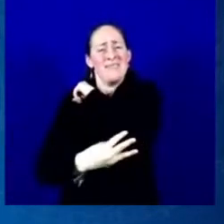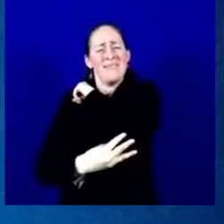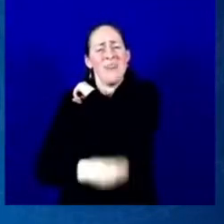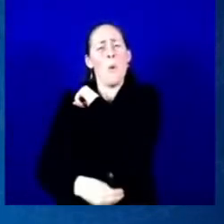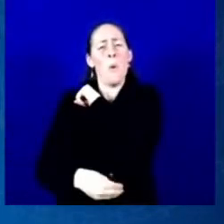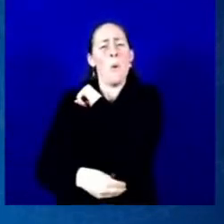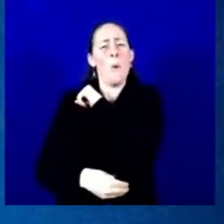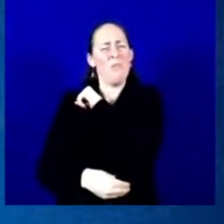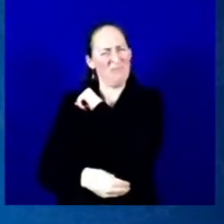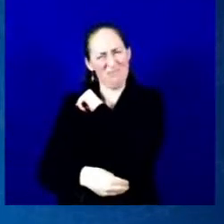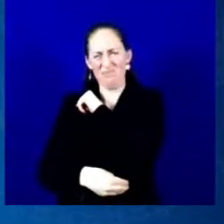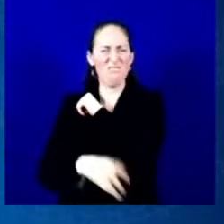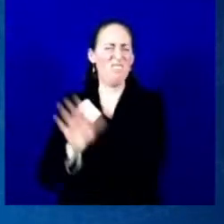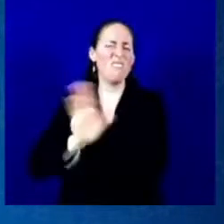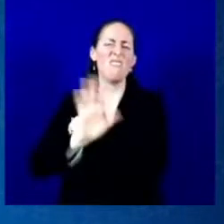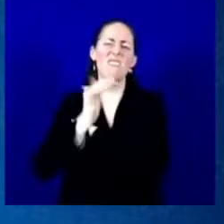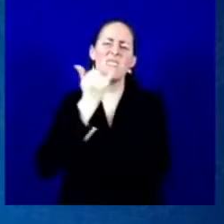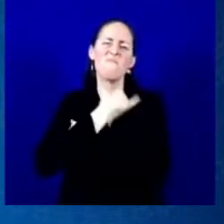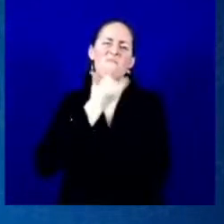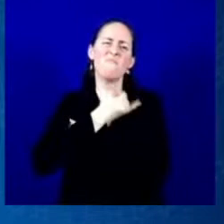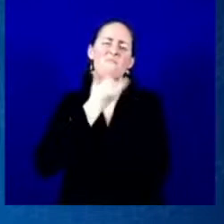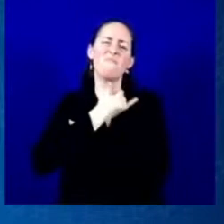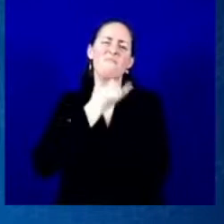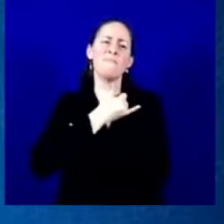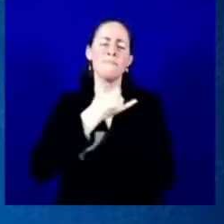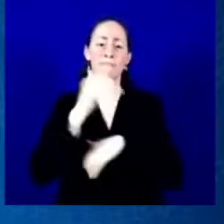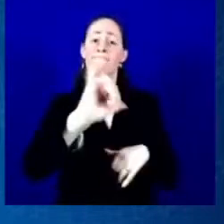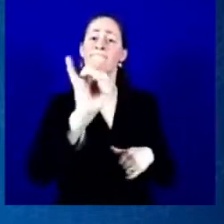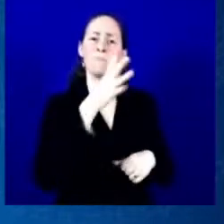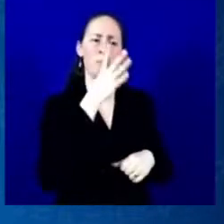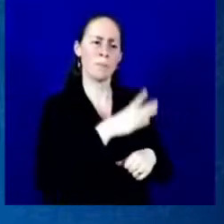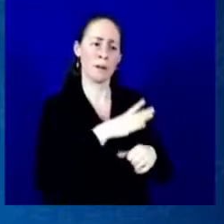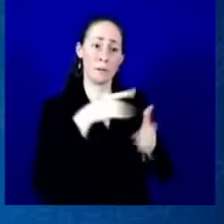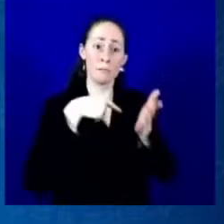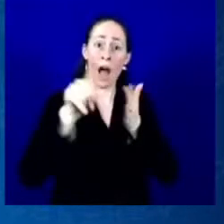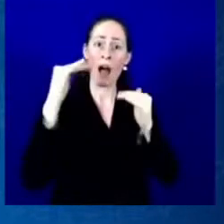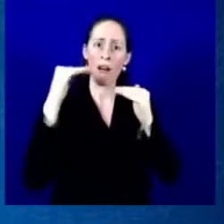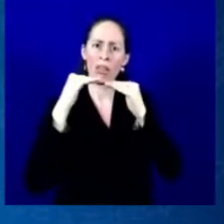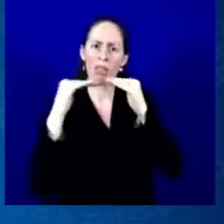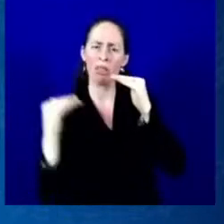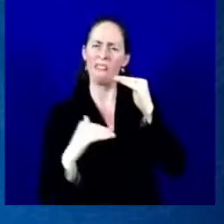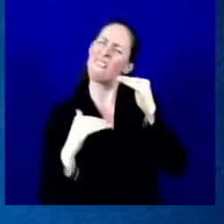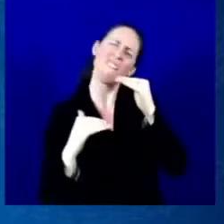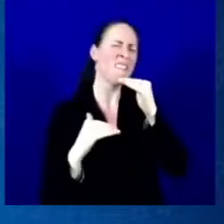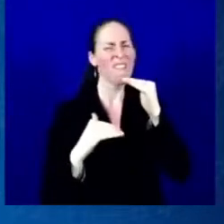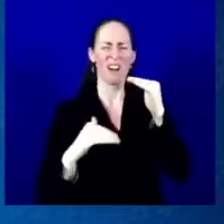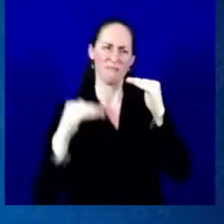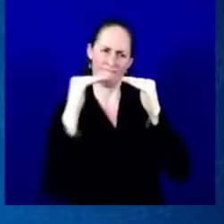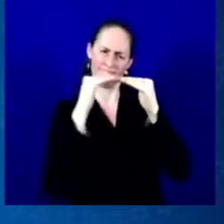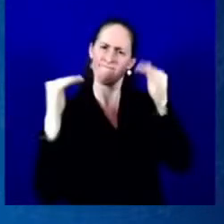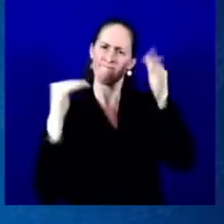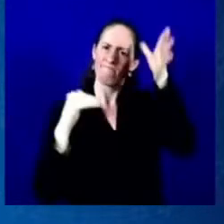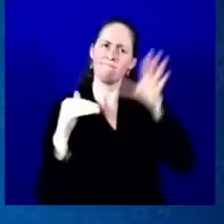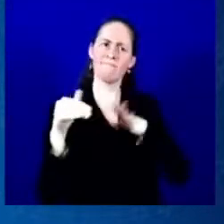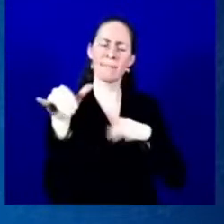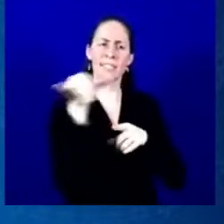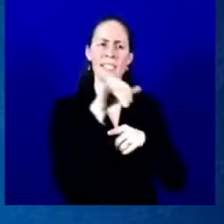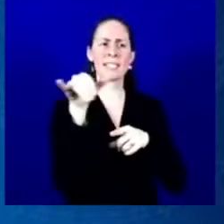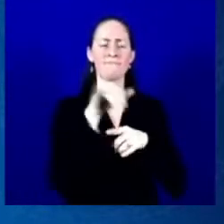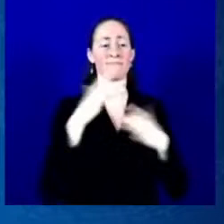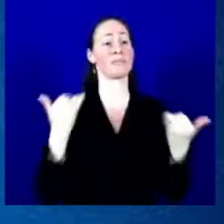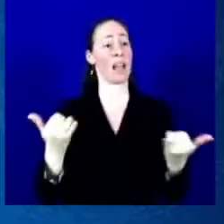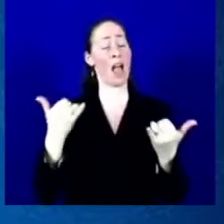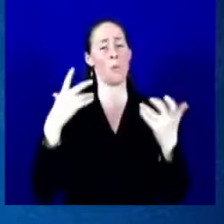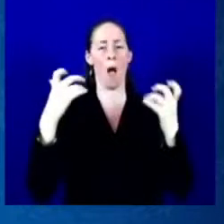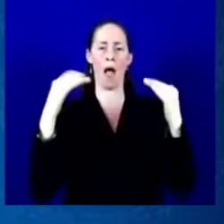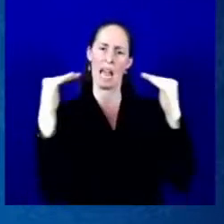women. And while we're doing this, let's get the Paycheck Fairness Act to my desk as well, equal pay. It's been much too long. And if you